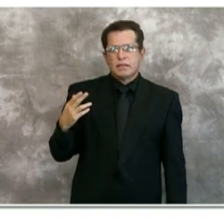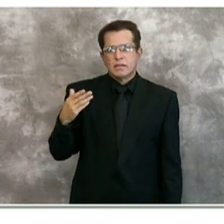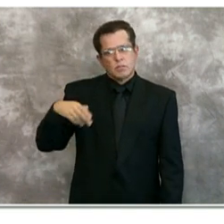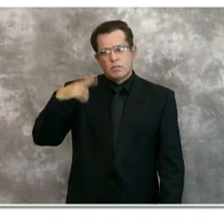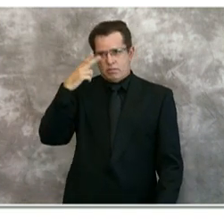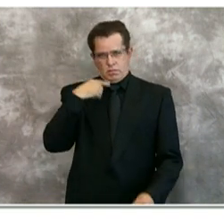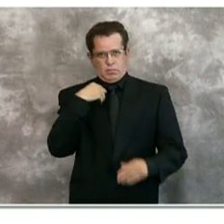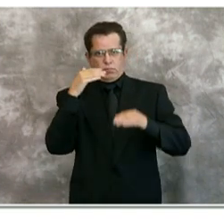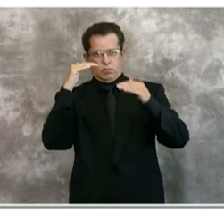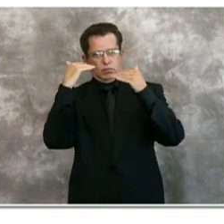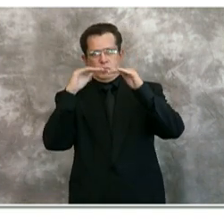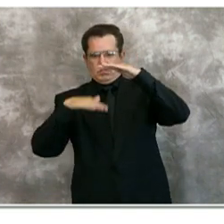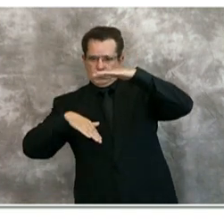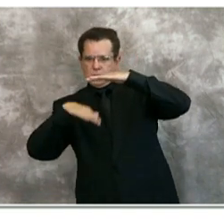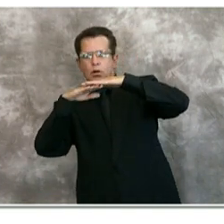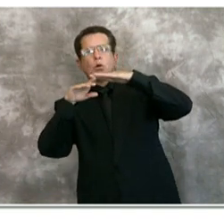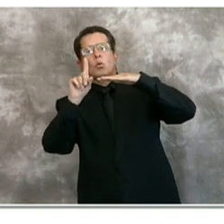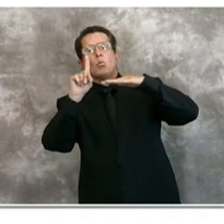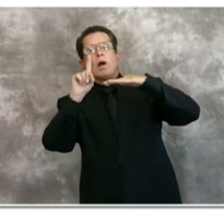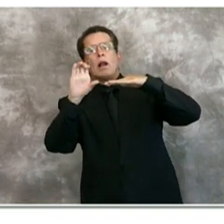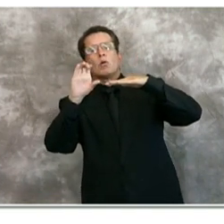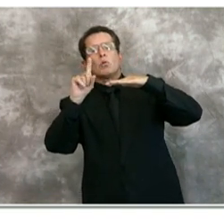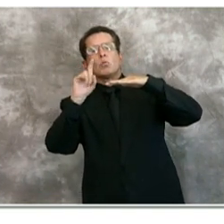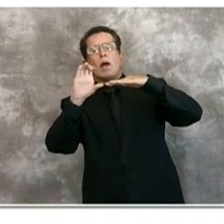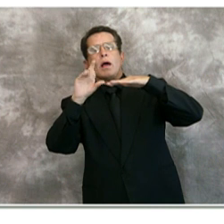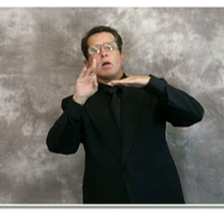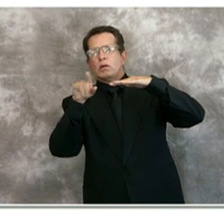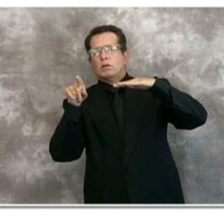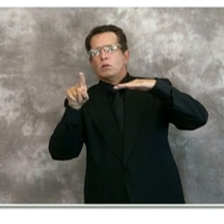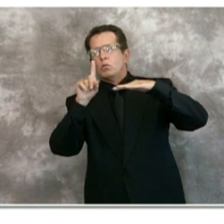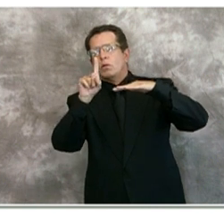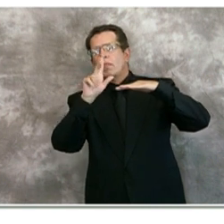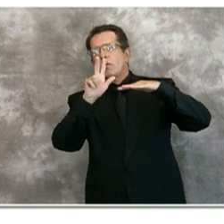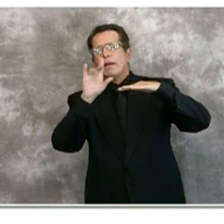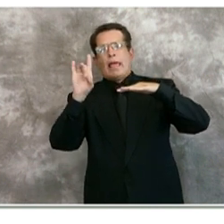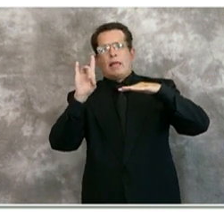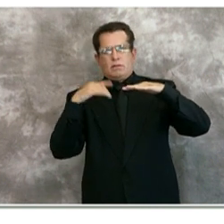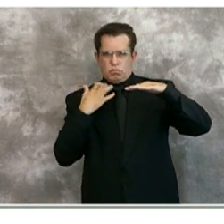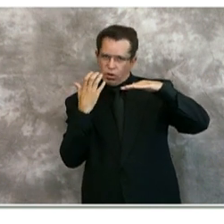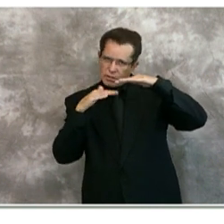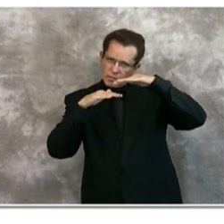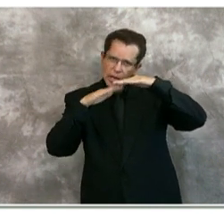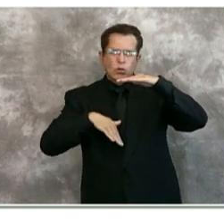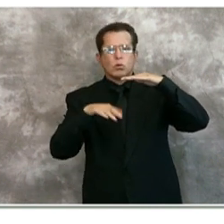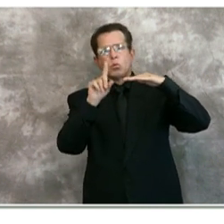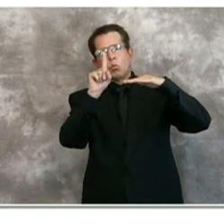the 100 per 100,000 population target.